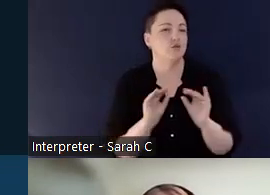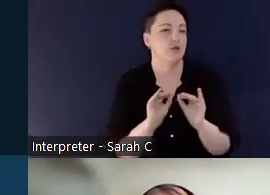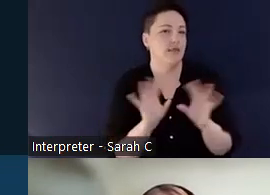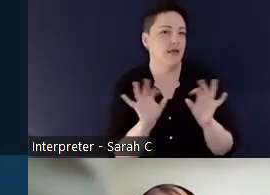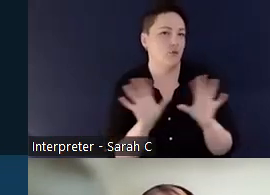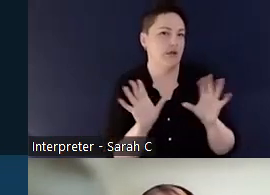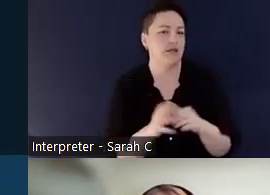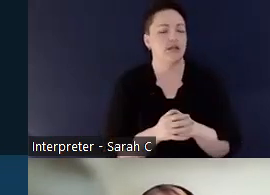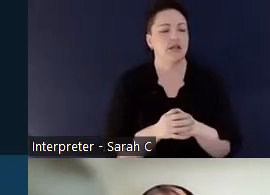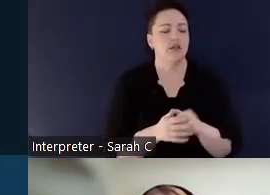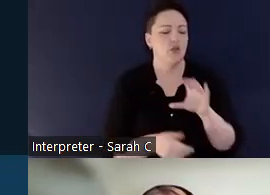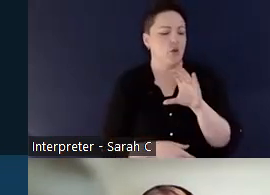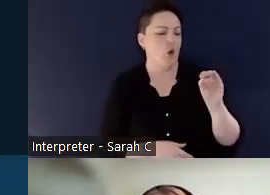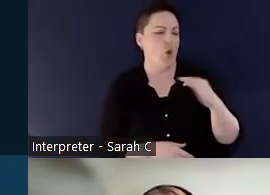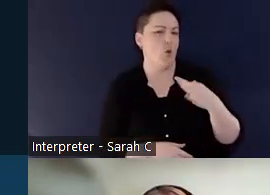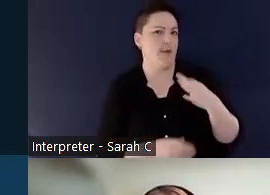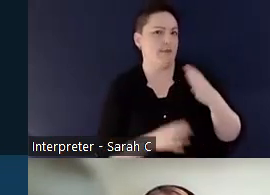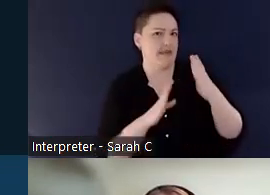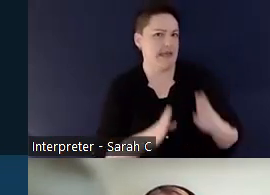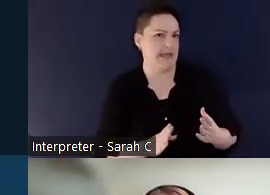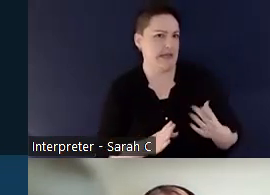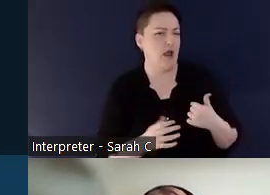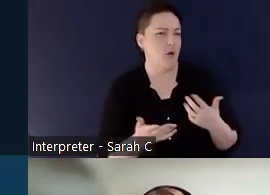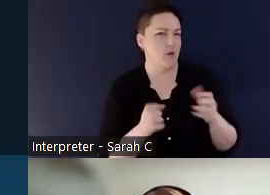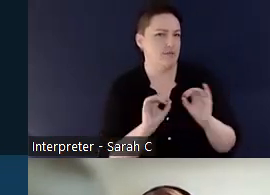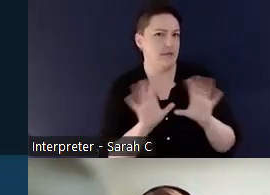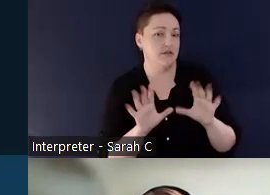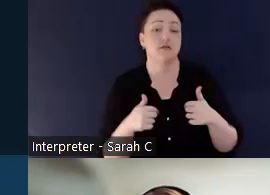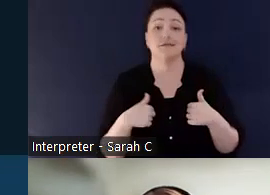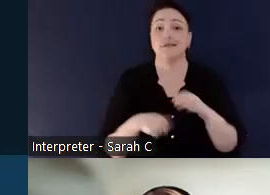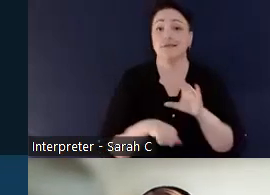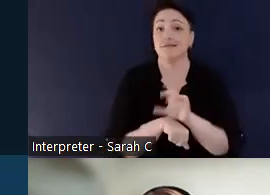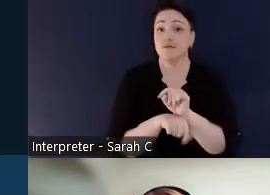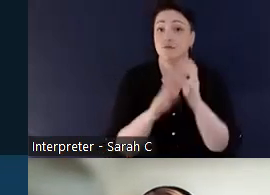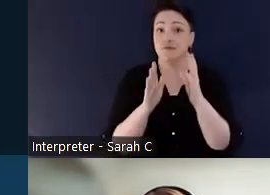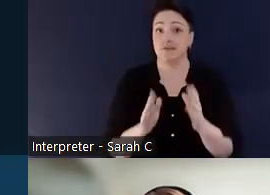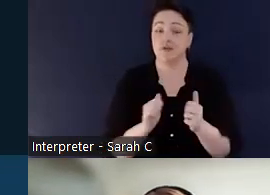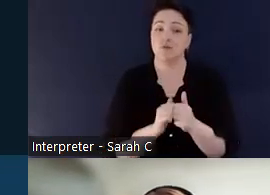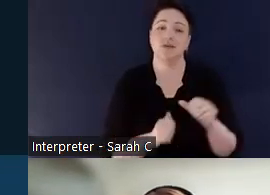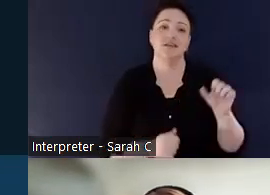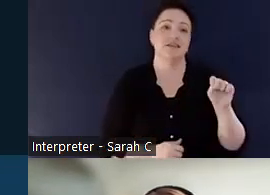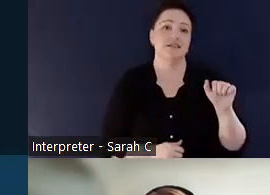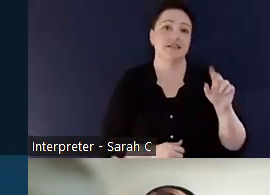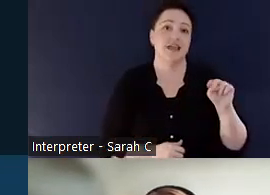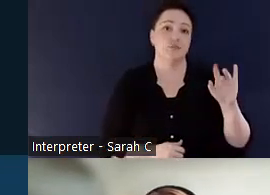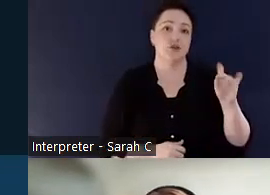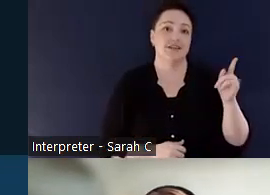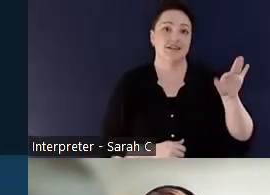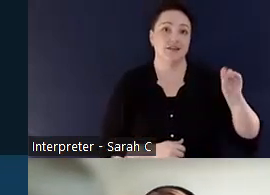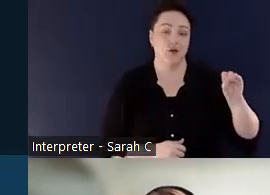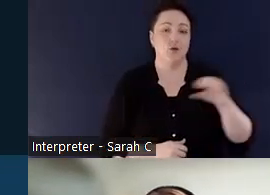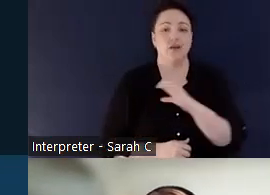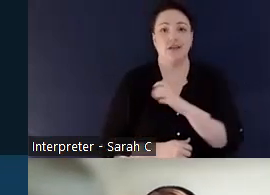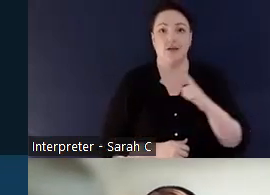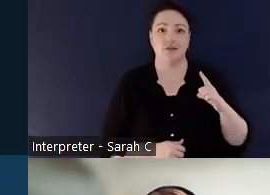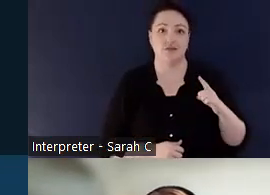co-applicant component, but I'm a consultant working with San Bernardino Council of Governments, and they're working to establish a regional